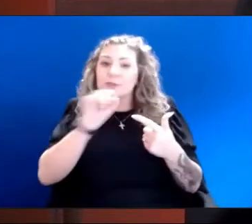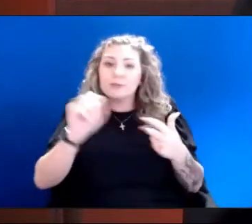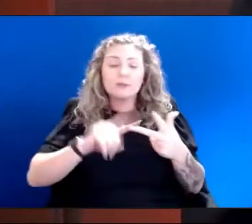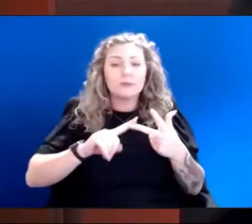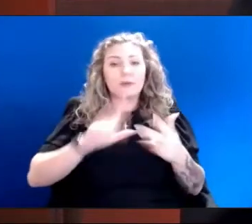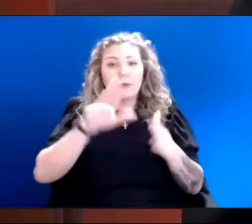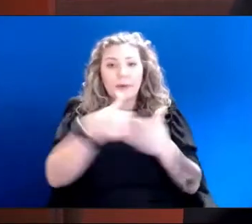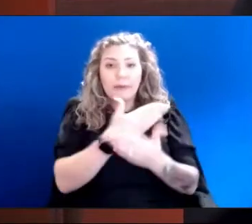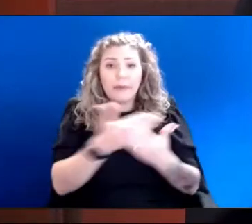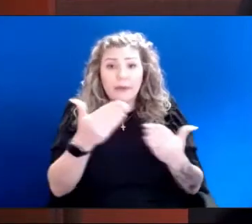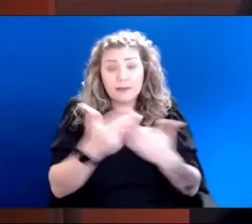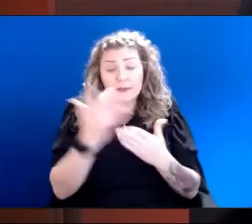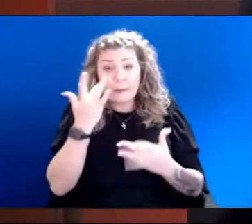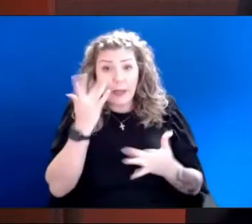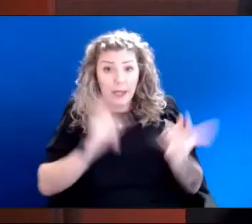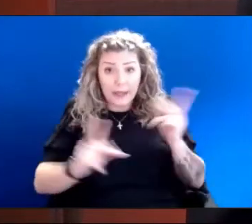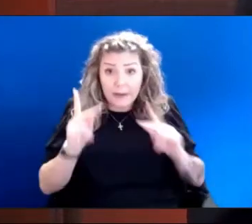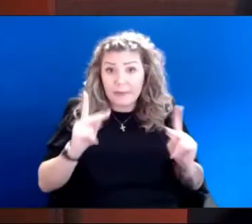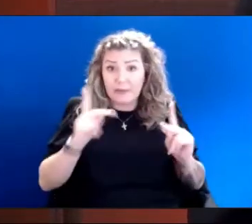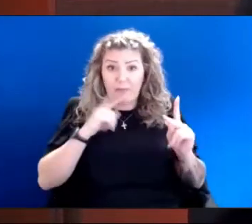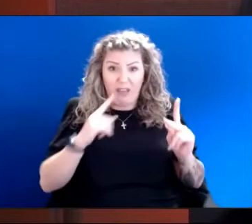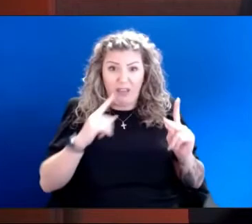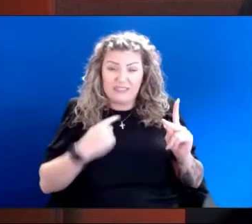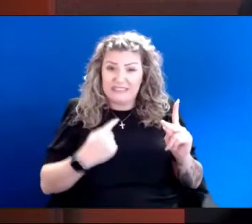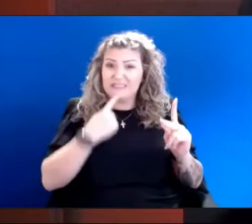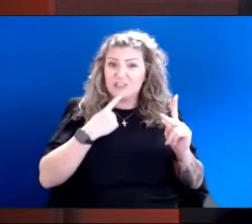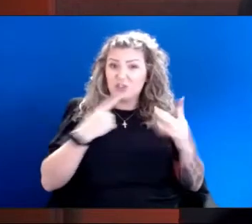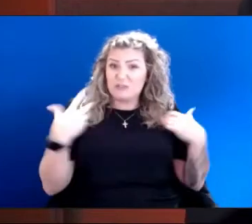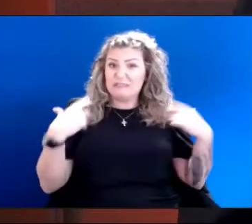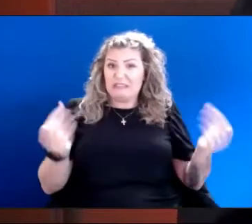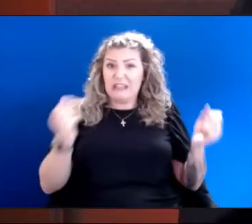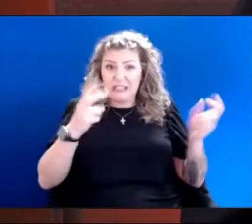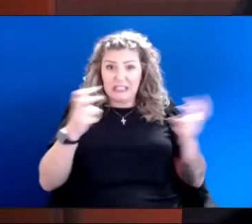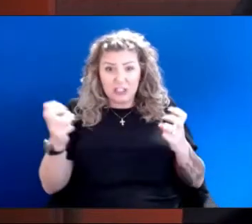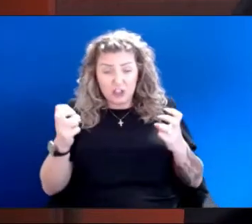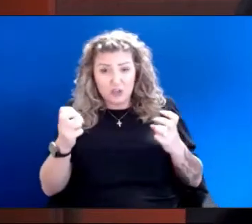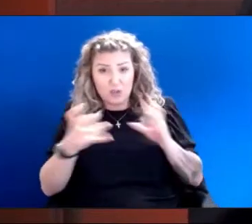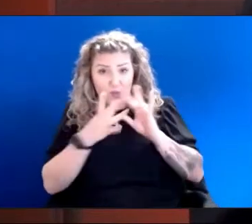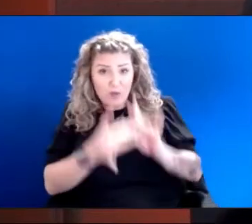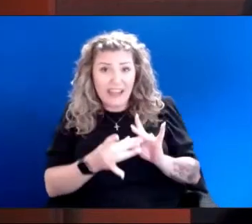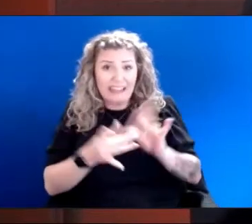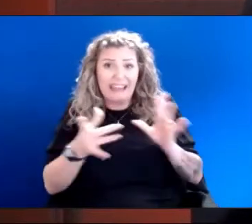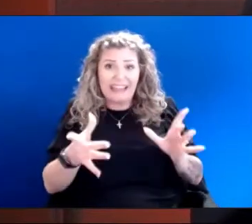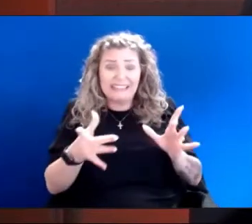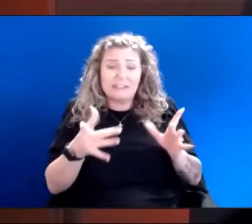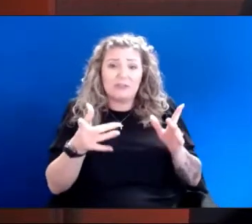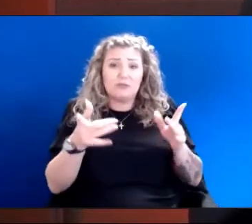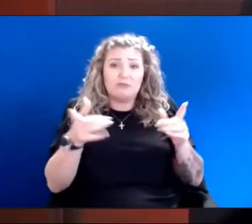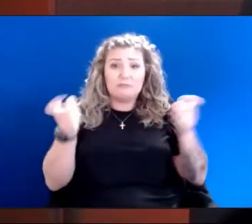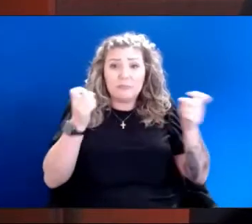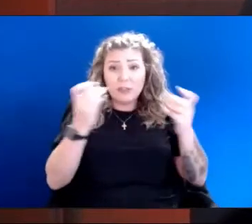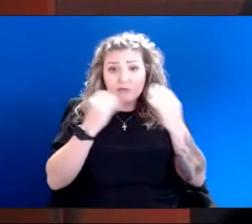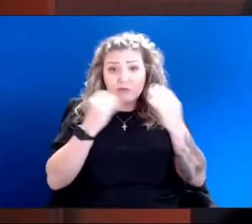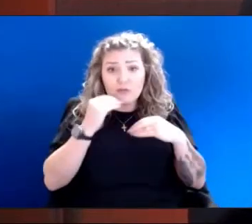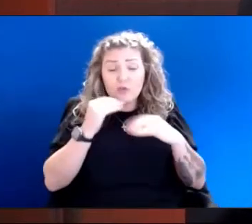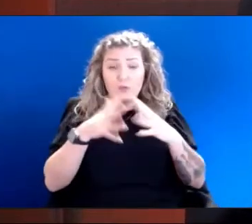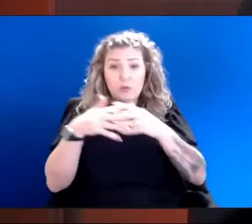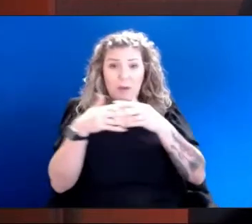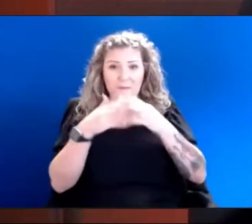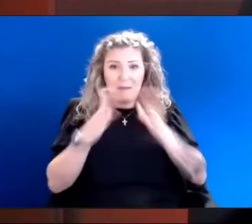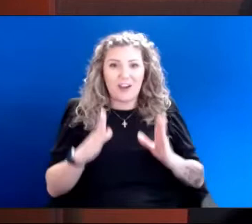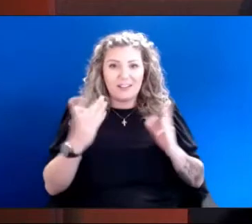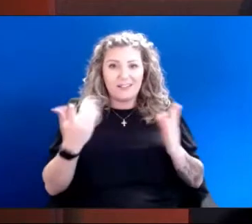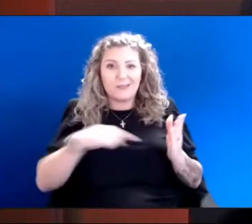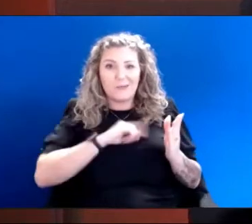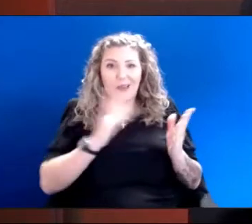are having significant health effects in regard to managing this situation. And so as Americans, we hate to look at